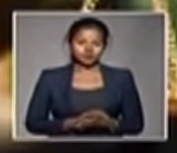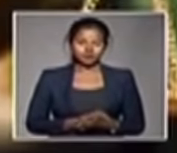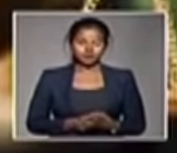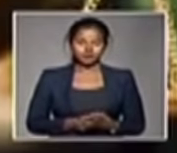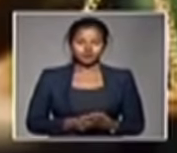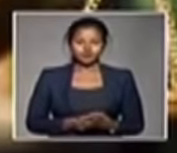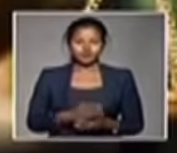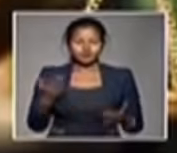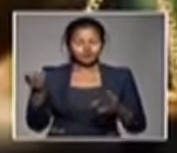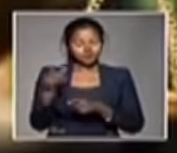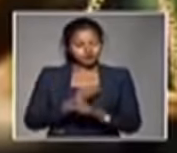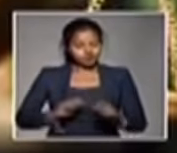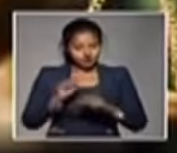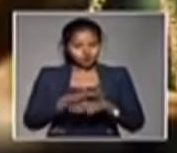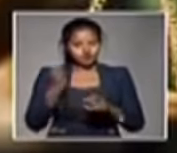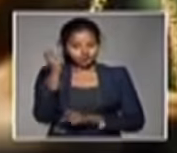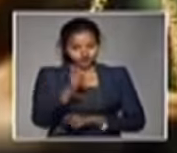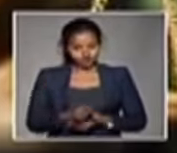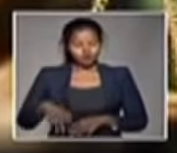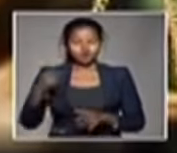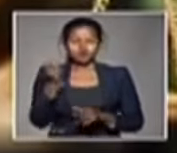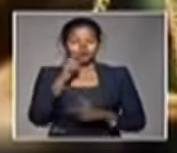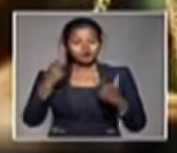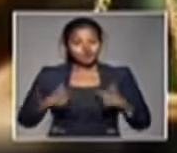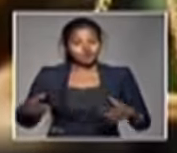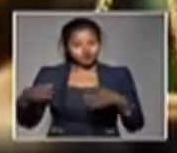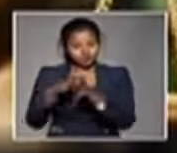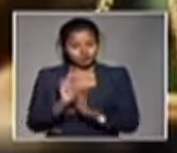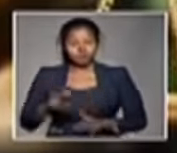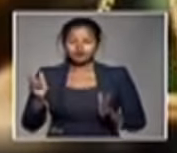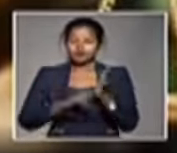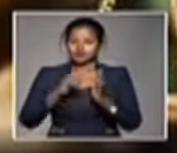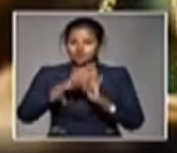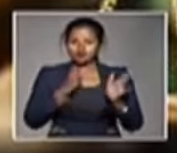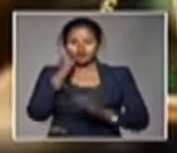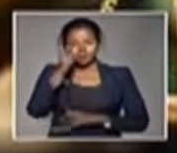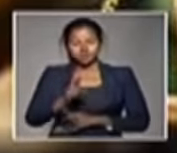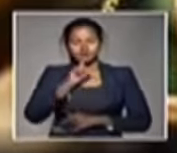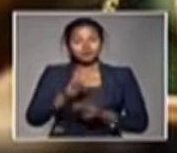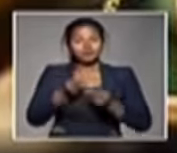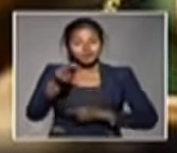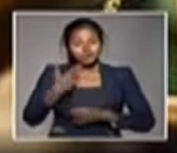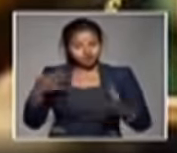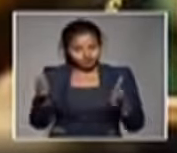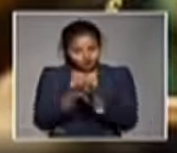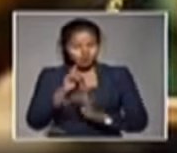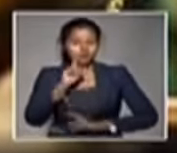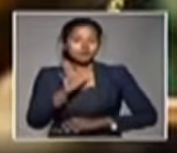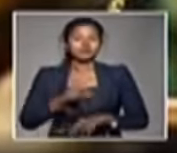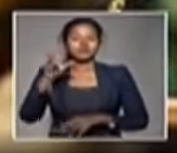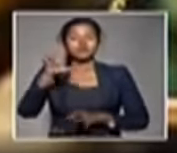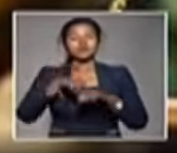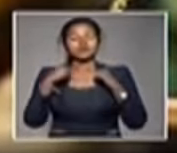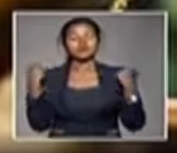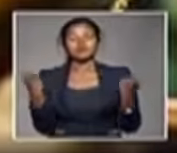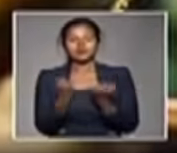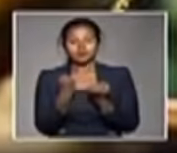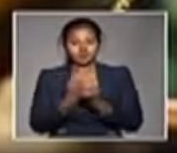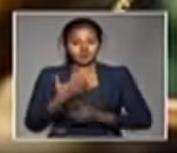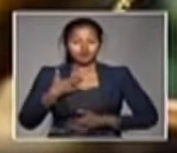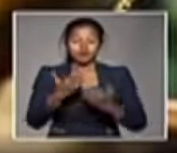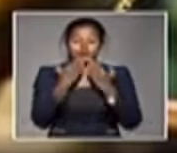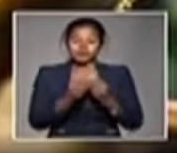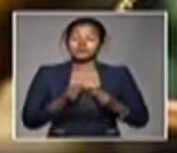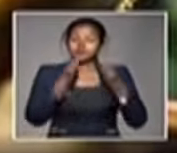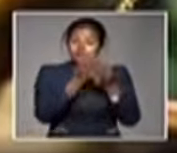The coordinating officer to the Attorney General, State Counsel Nishara Jayaratna, told News First that the Criminal Investigation Department has been instructed to